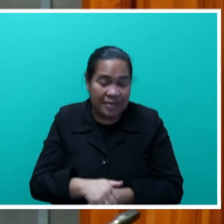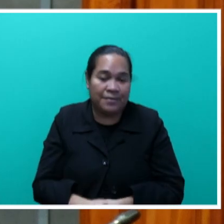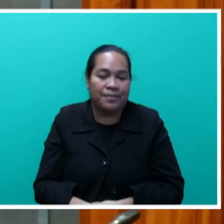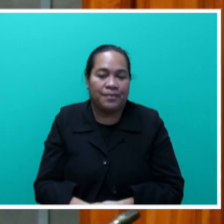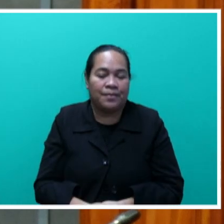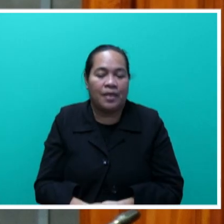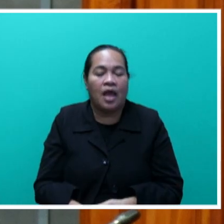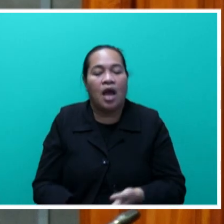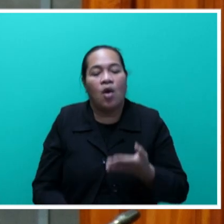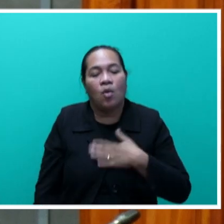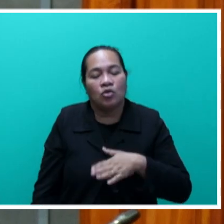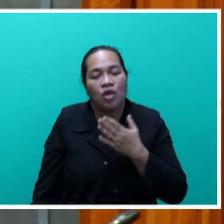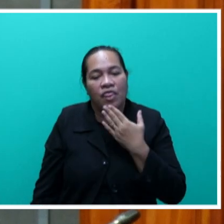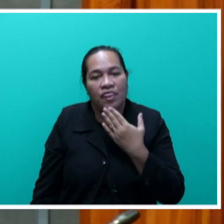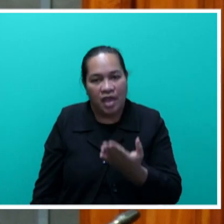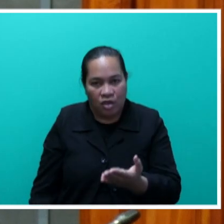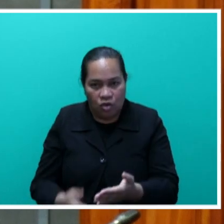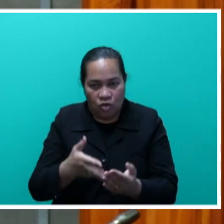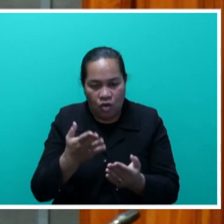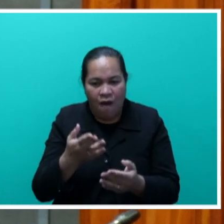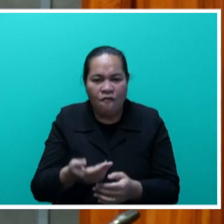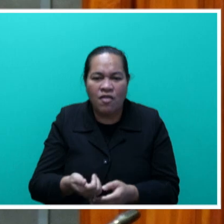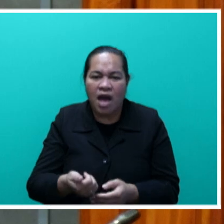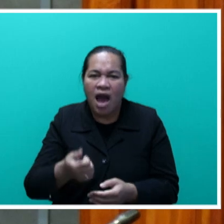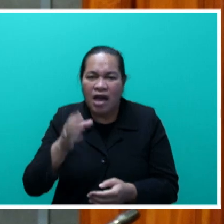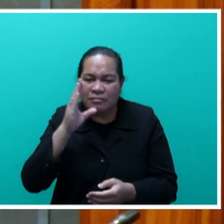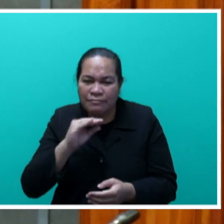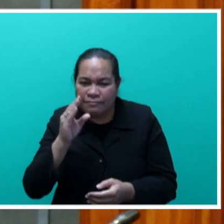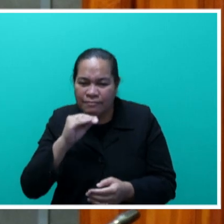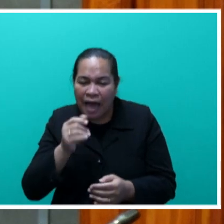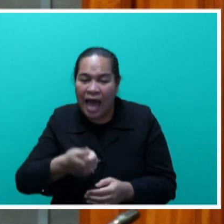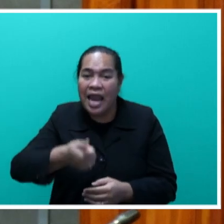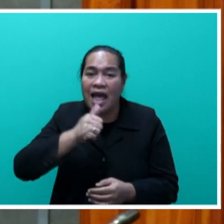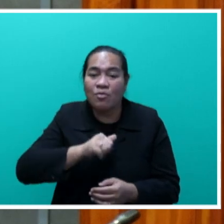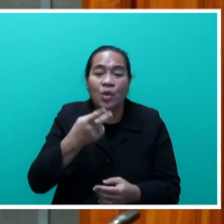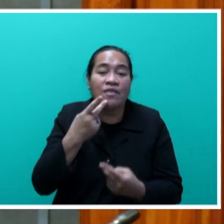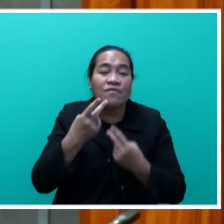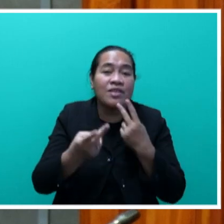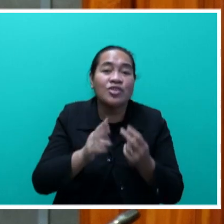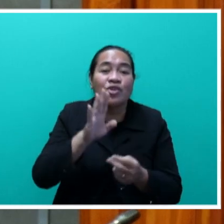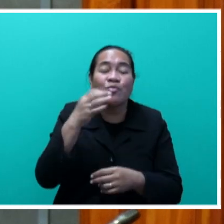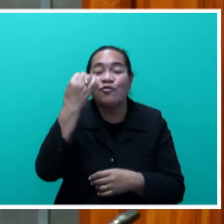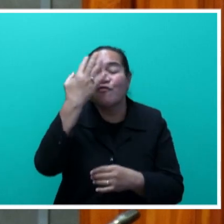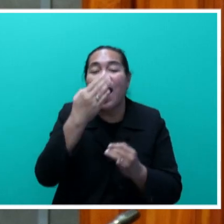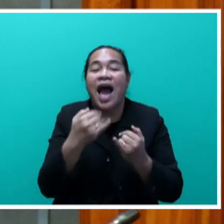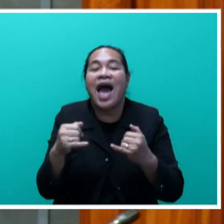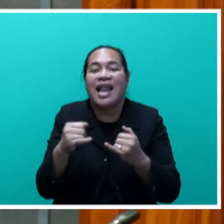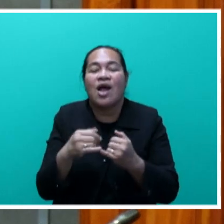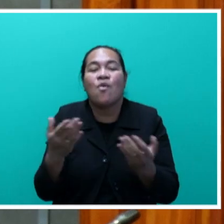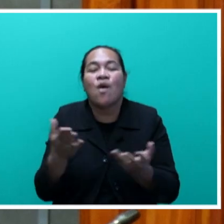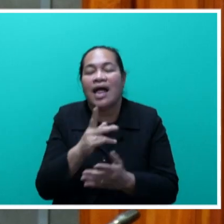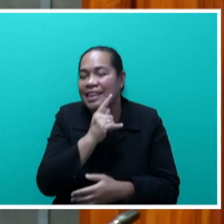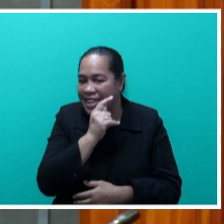just thank you for your accommodation allowance for the Ministry of Education visit to your beautiful island of Taveuni, and